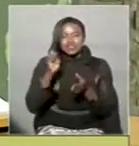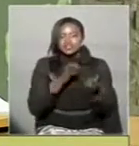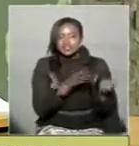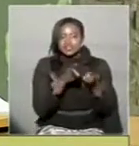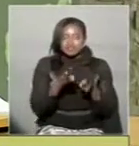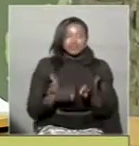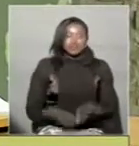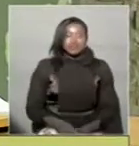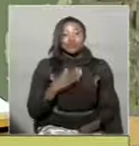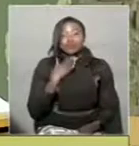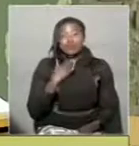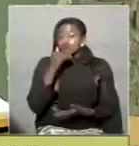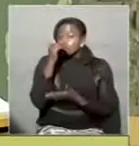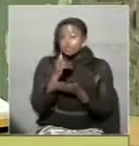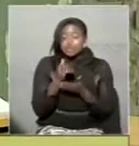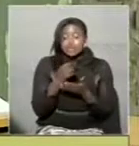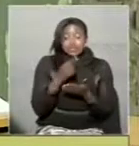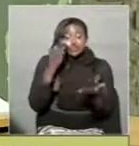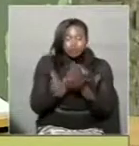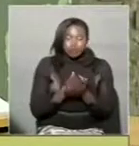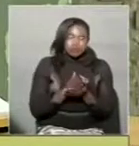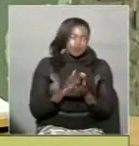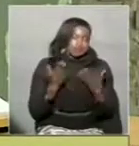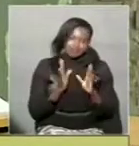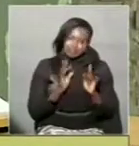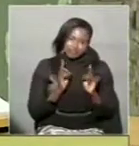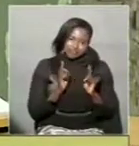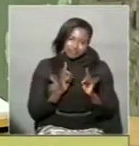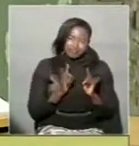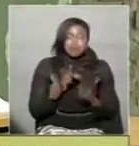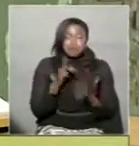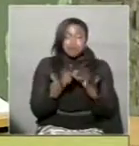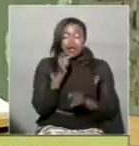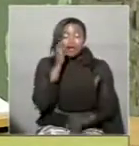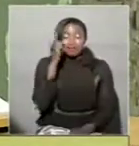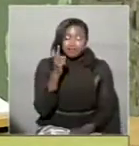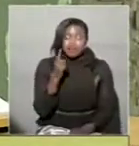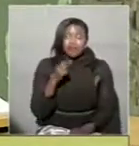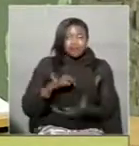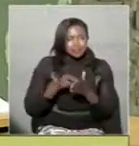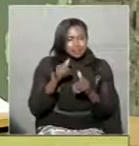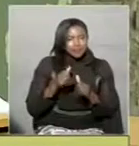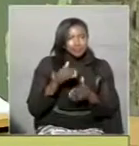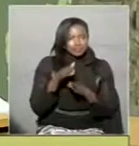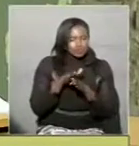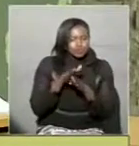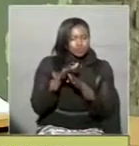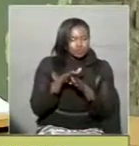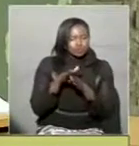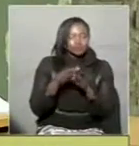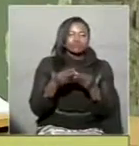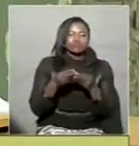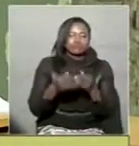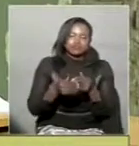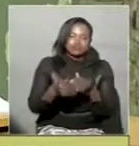snap, it's a process. Okay. You are dealing with human beings, very intelligent, so you have to work with them until they are convinced this is what we should do.